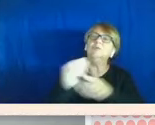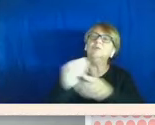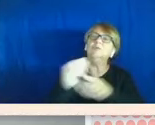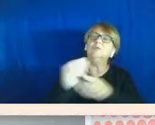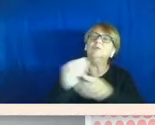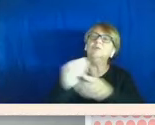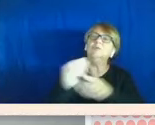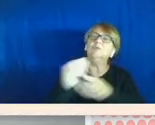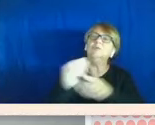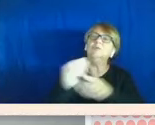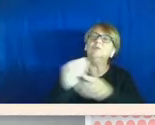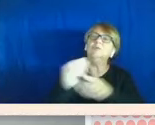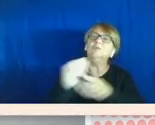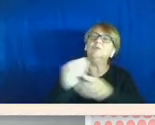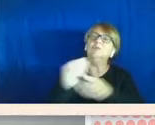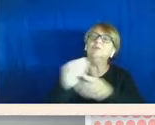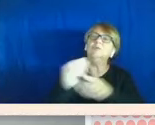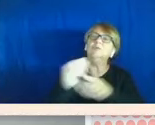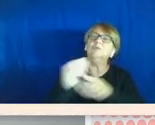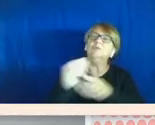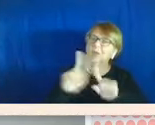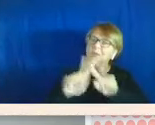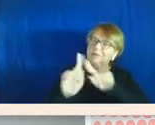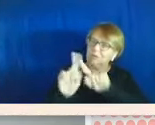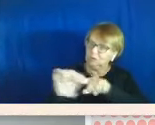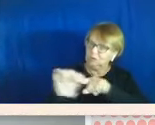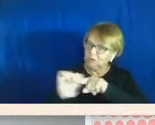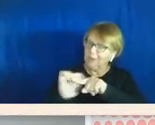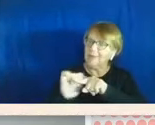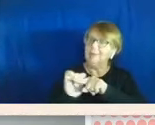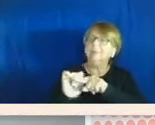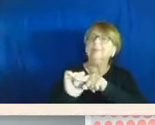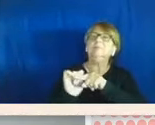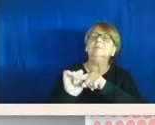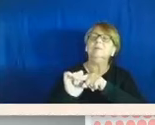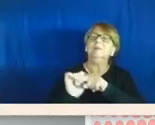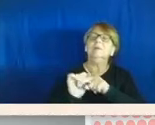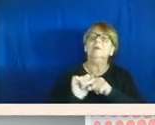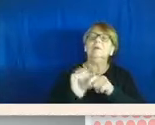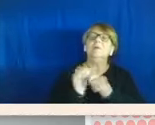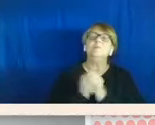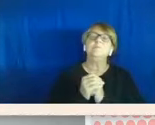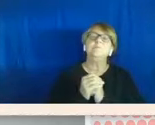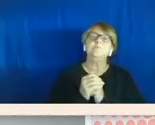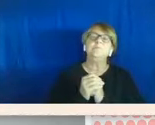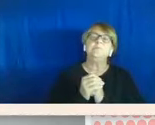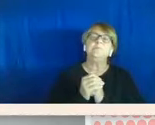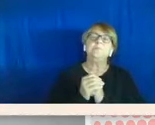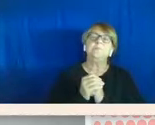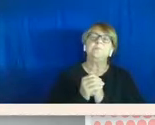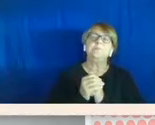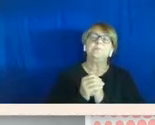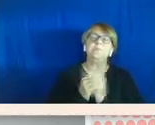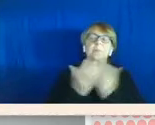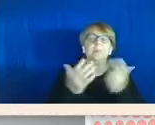to of different trainings that, and there's a set